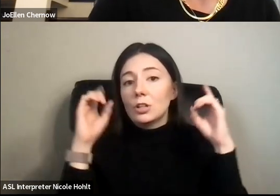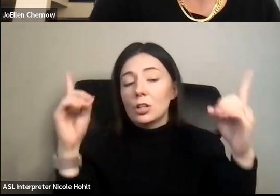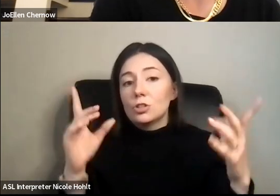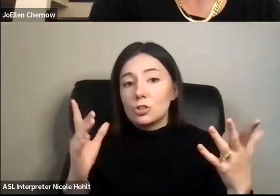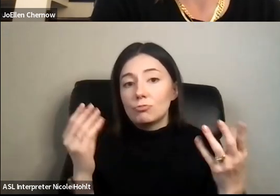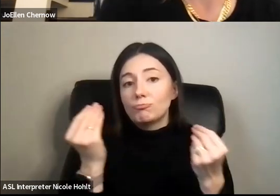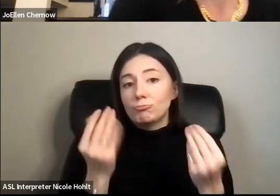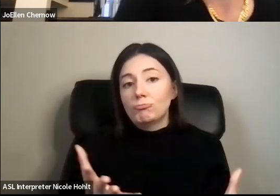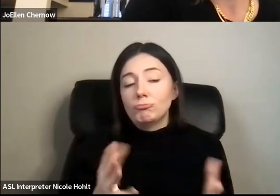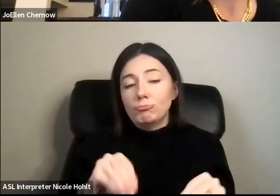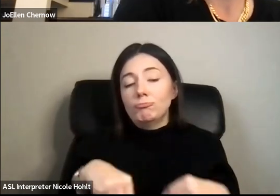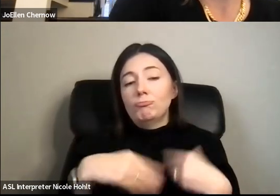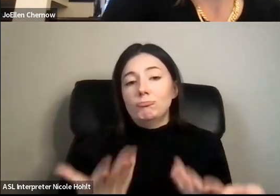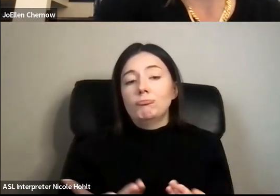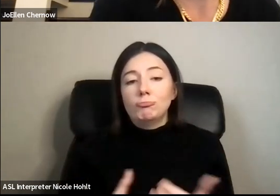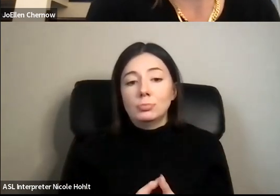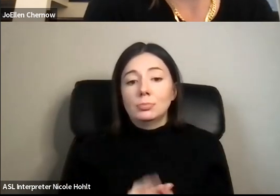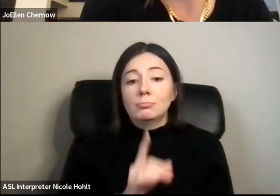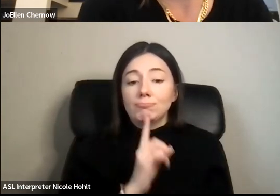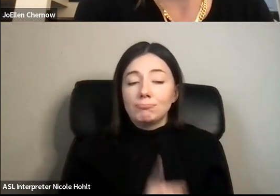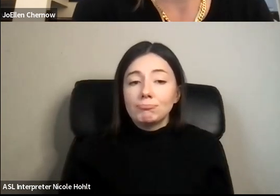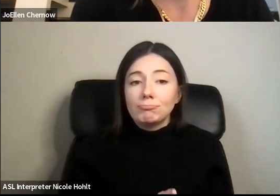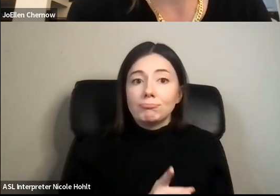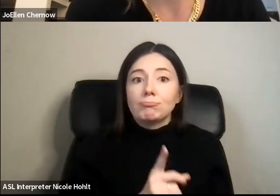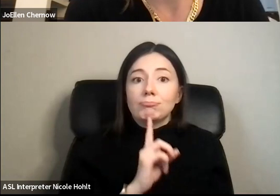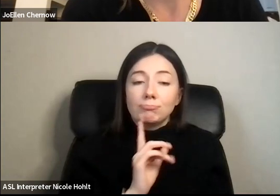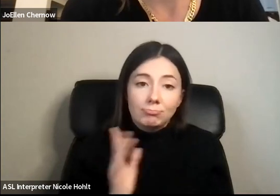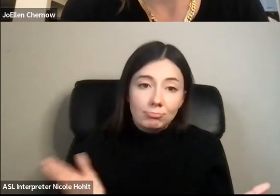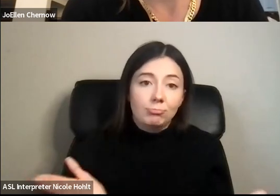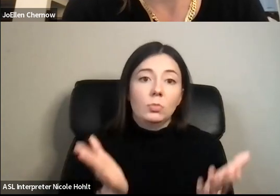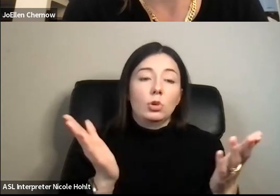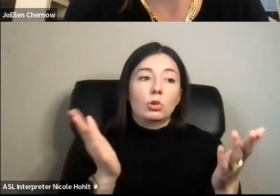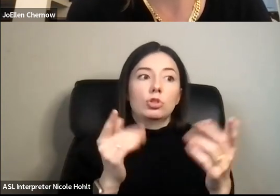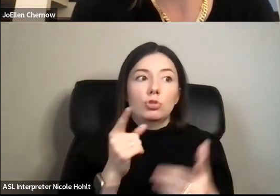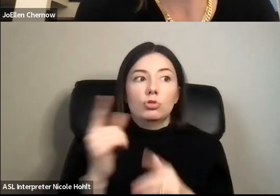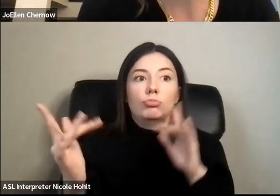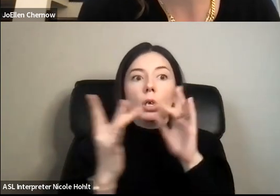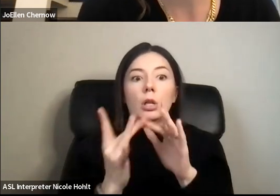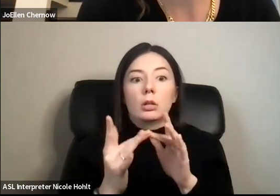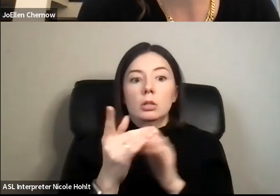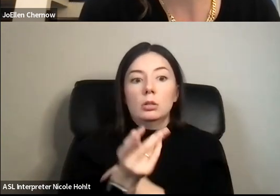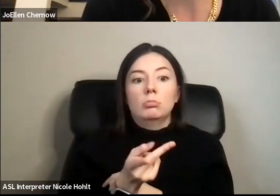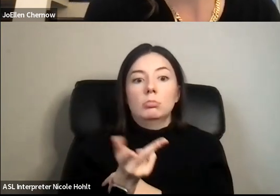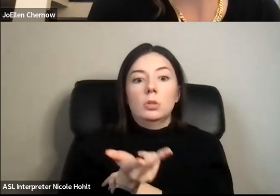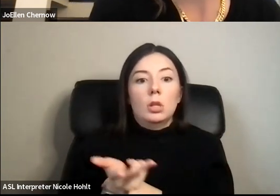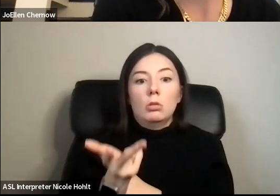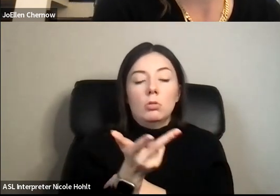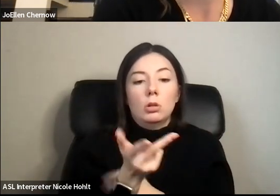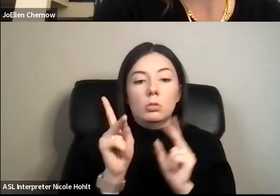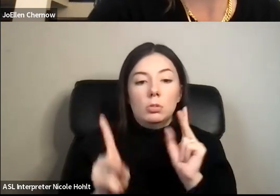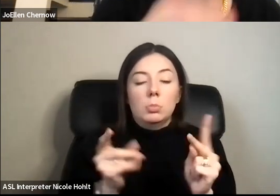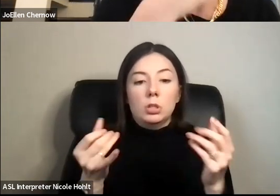to us. And I really highly recommend reaching out to them and hooking up and to learn